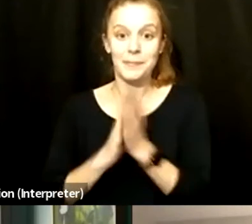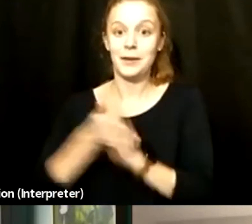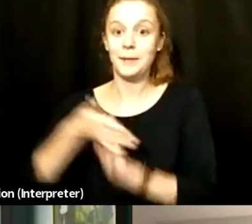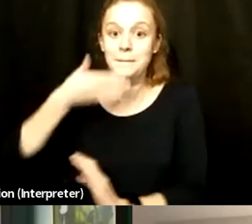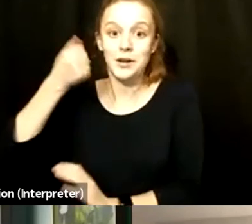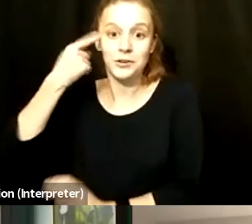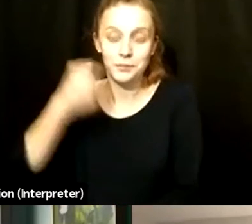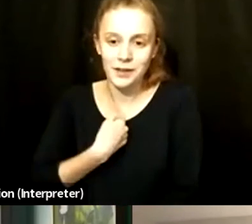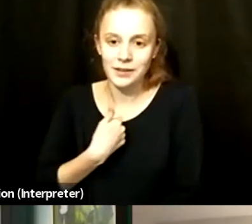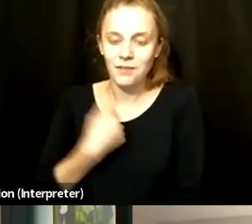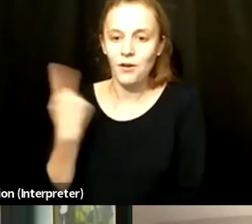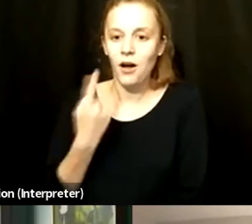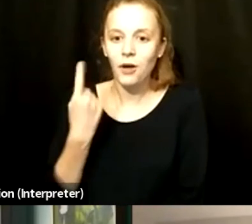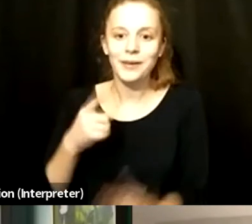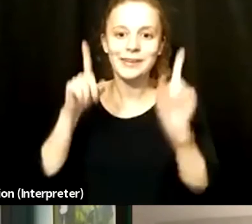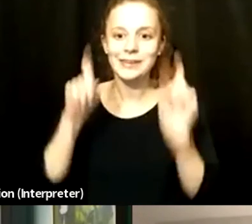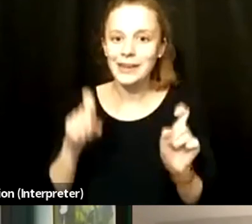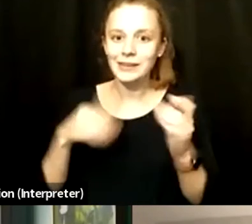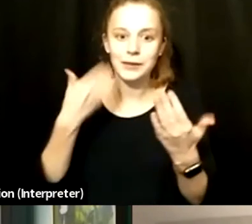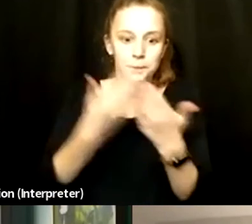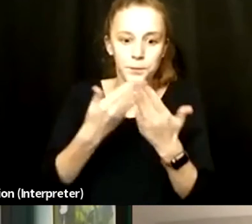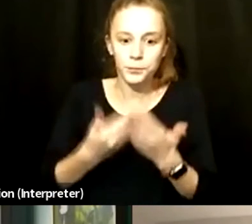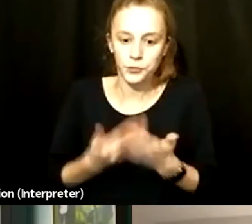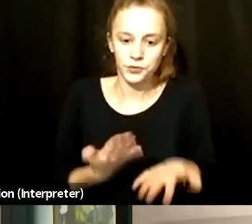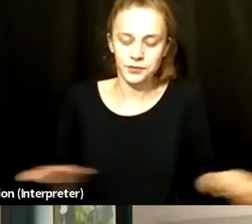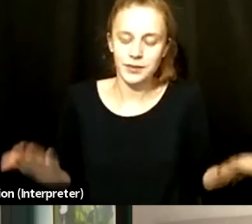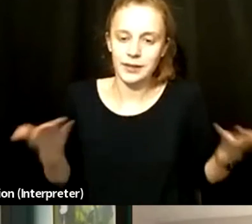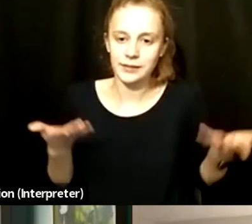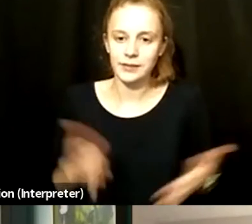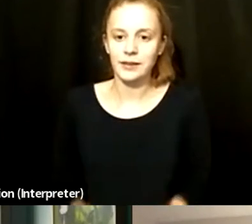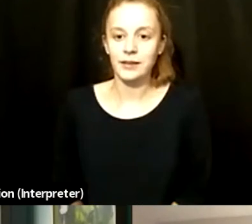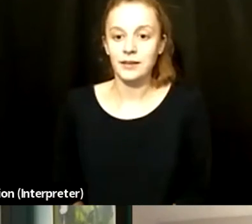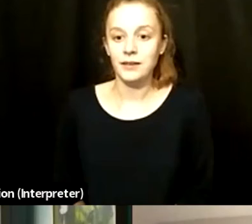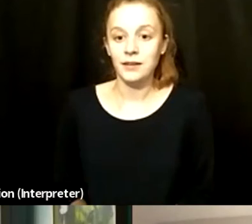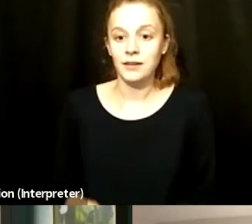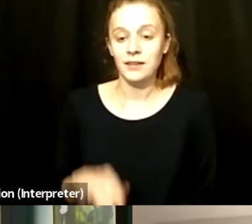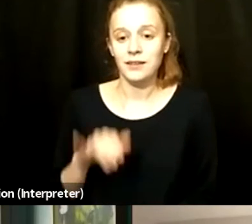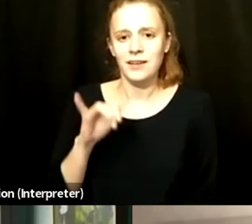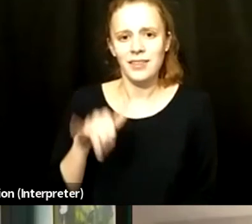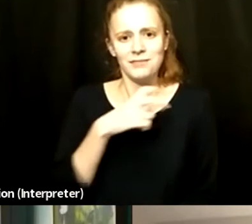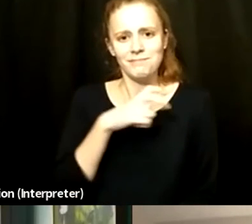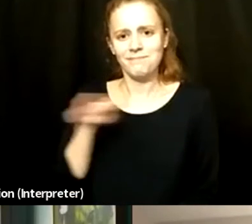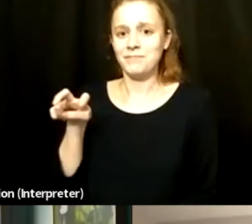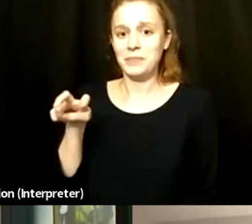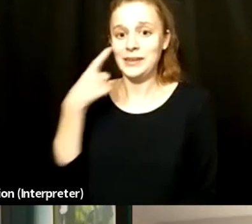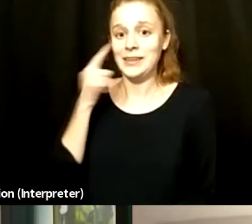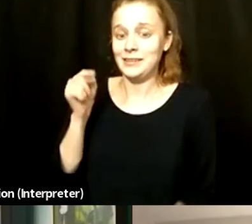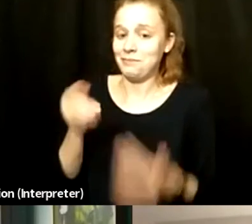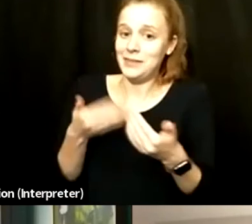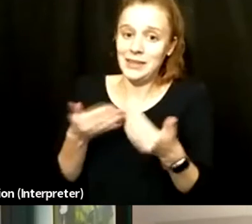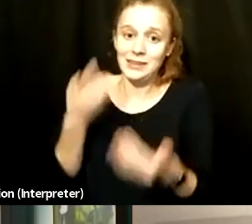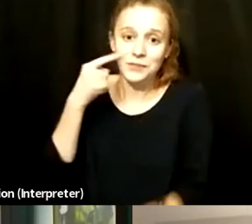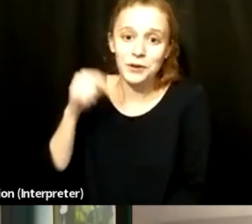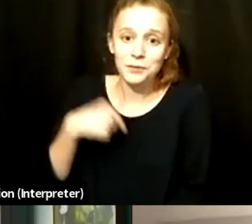and improving things. So, it was a pretty easy shift for me to go from one